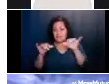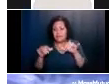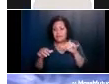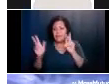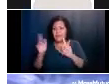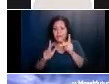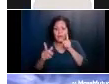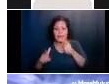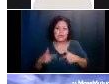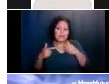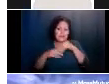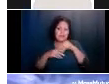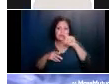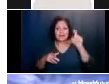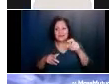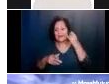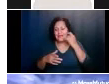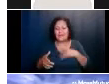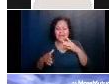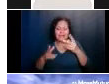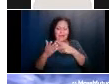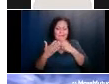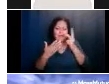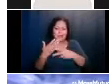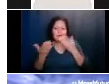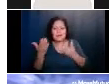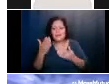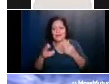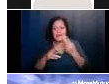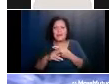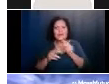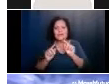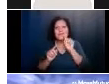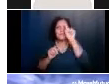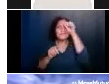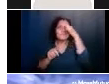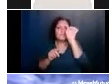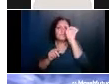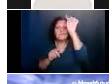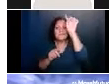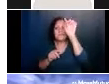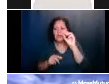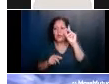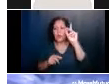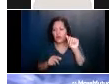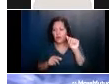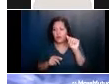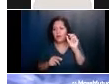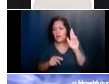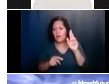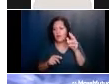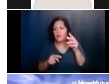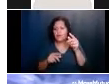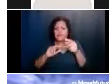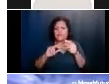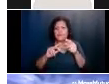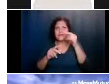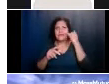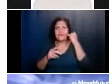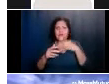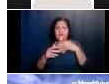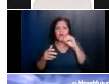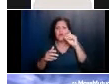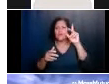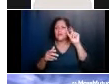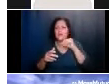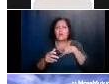live in Texas, if they don't like their program, they might use the one for the state of Oklahoma or vice versa. And that doesn't limit where